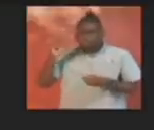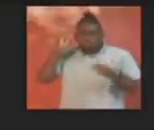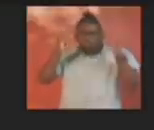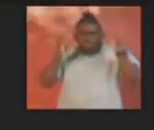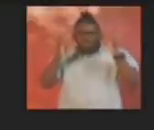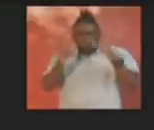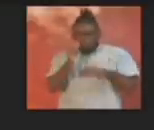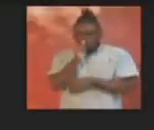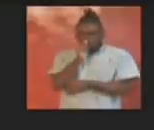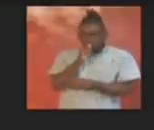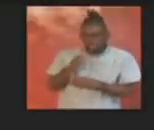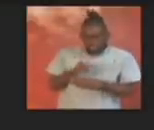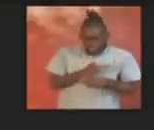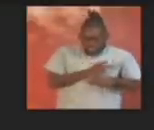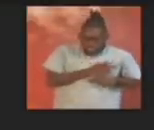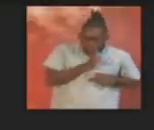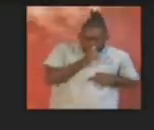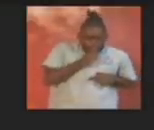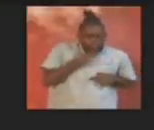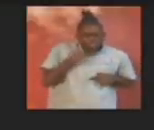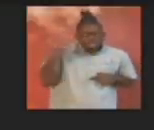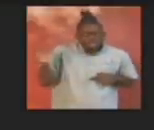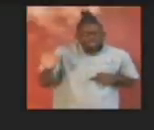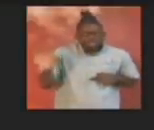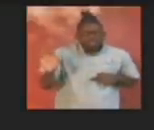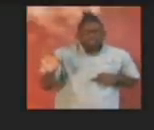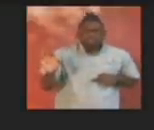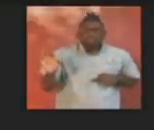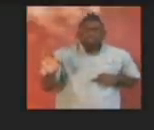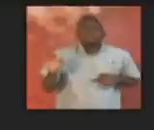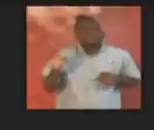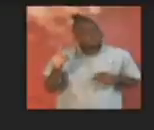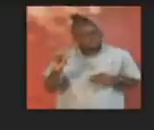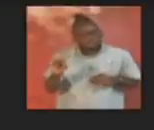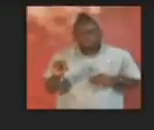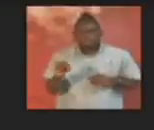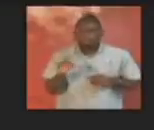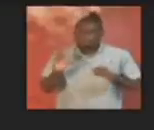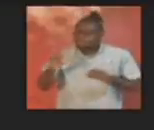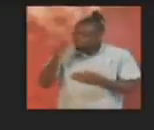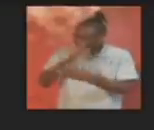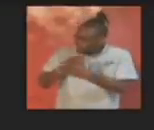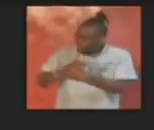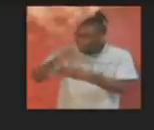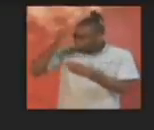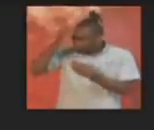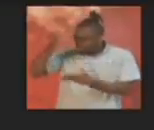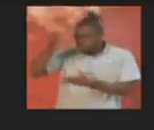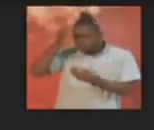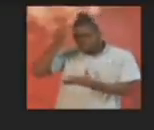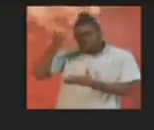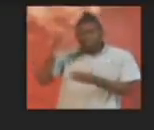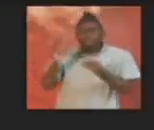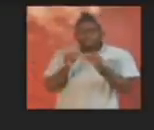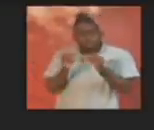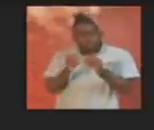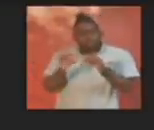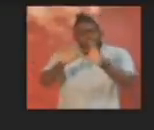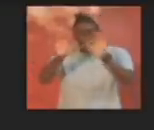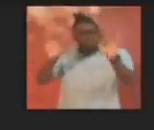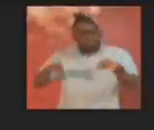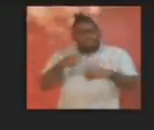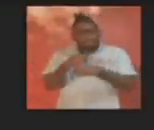The alternative to that is what's happening now. Business as usual, the main decisions on